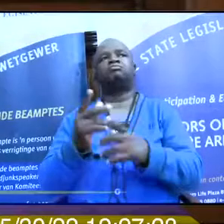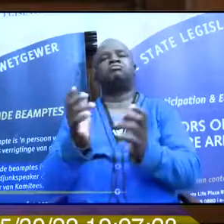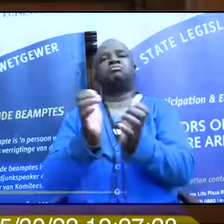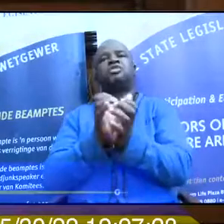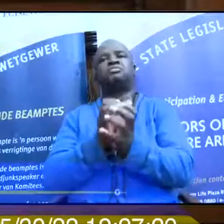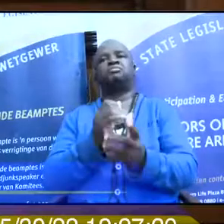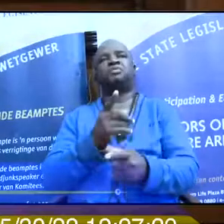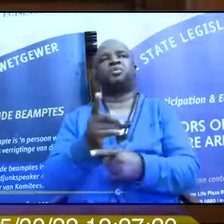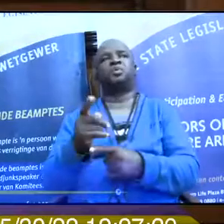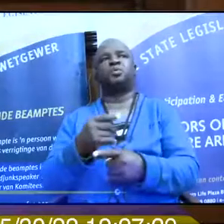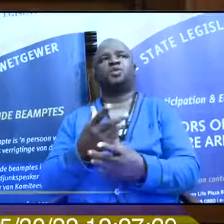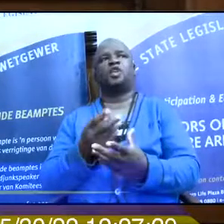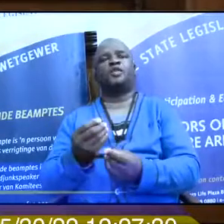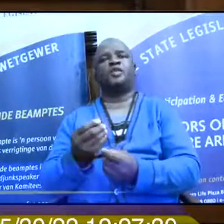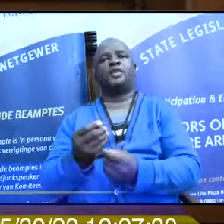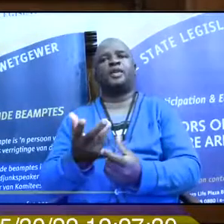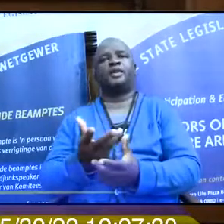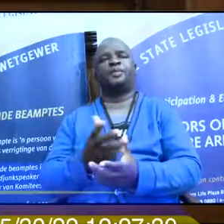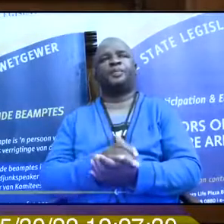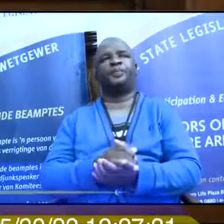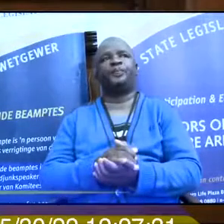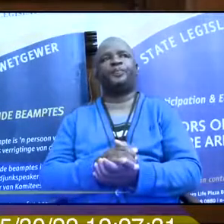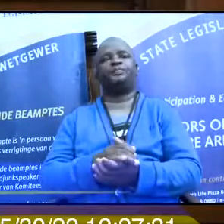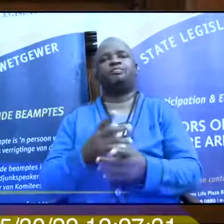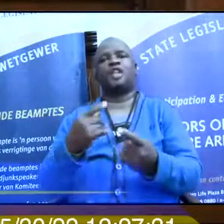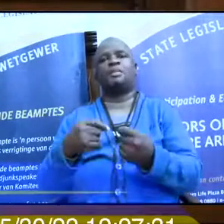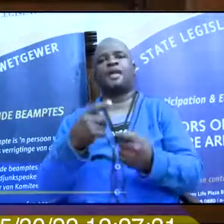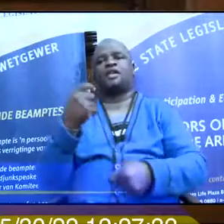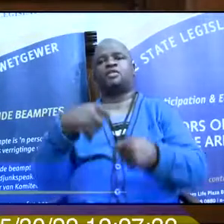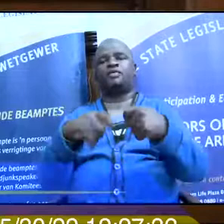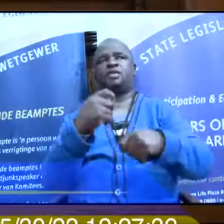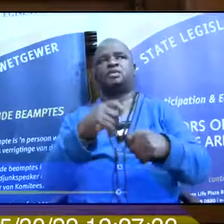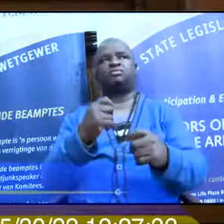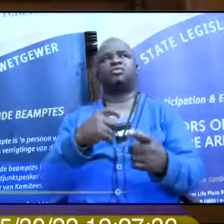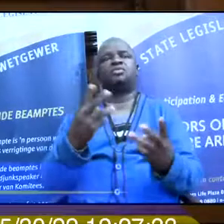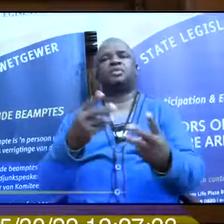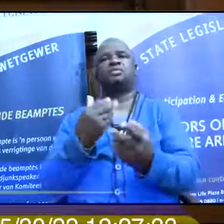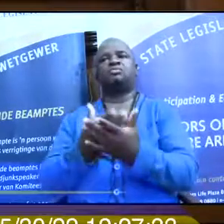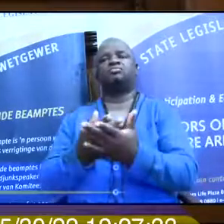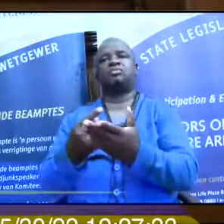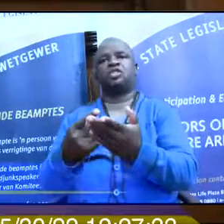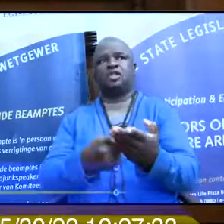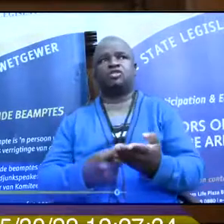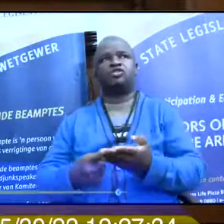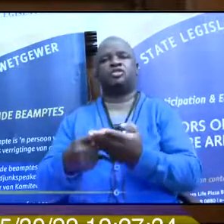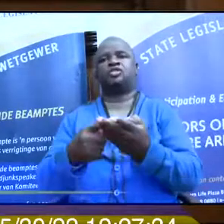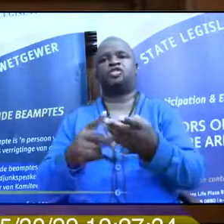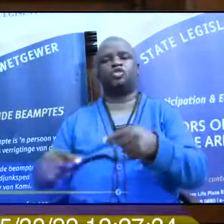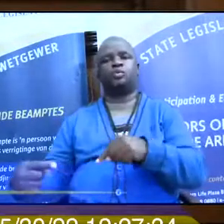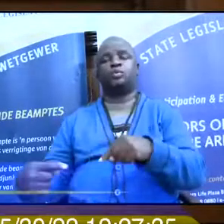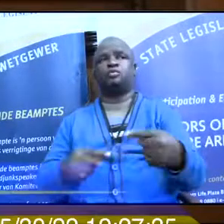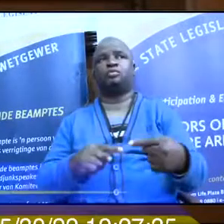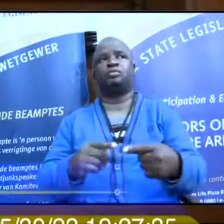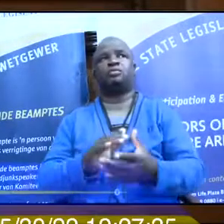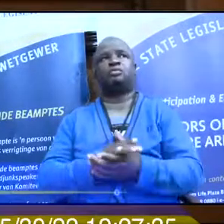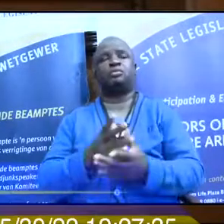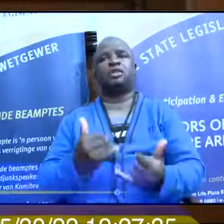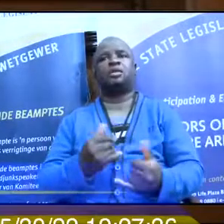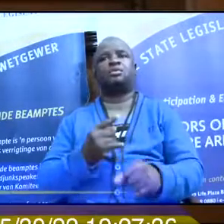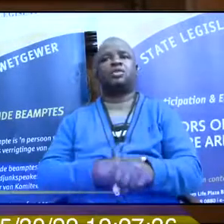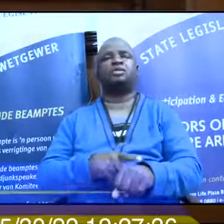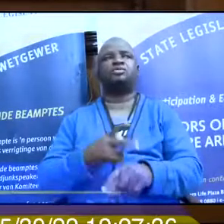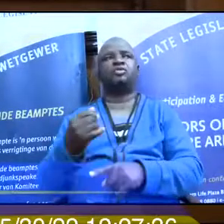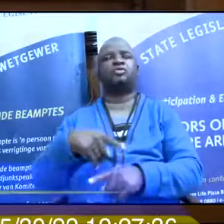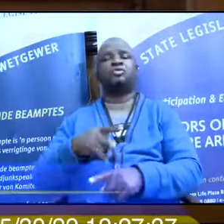be and you must engage so now this is time now for us to engage